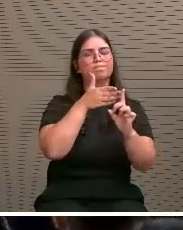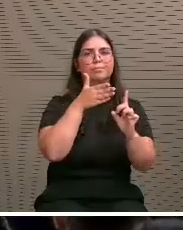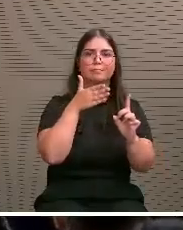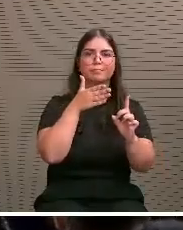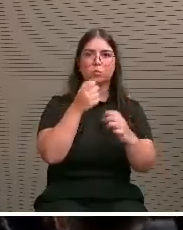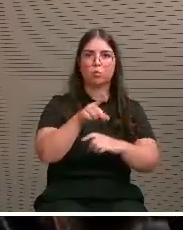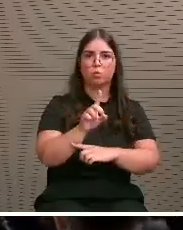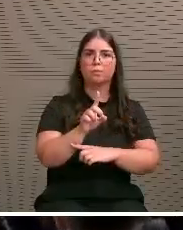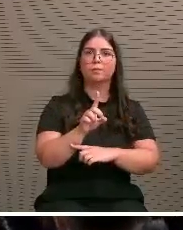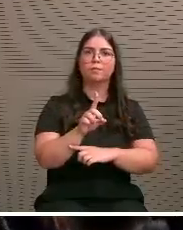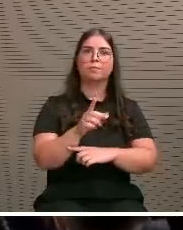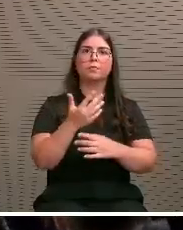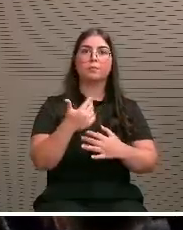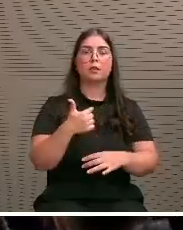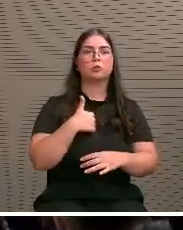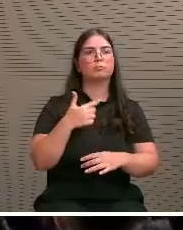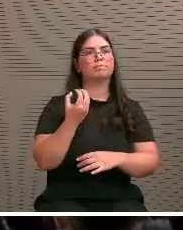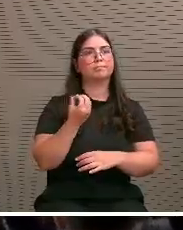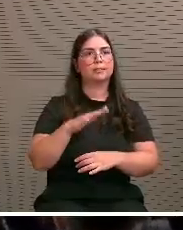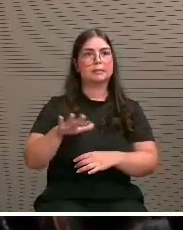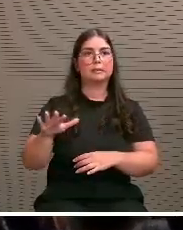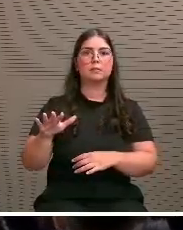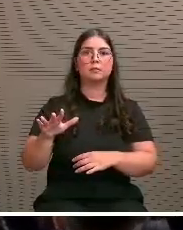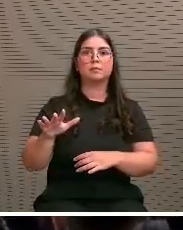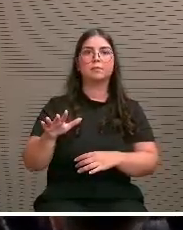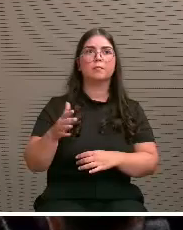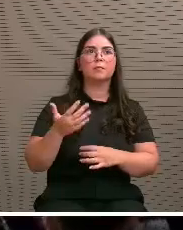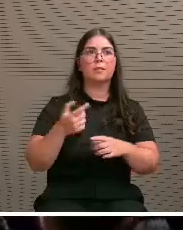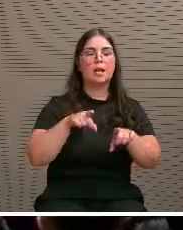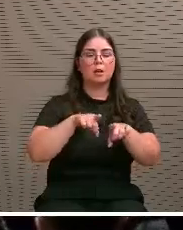I think we could do with a little less politics in science.